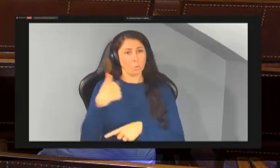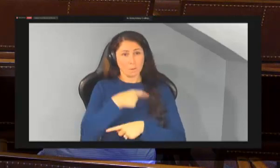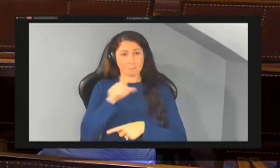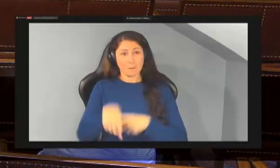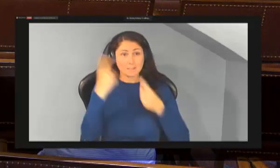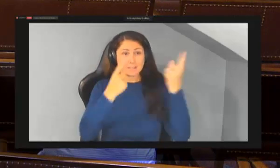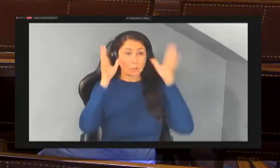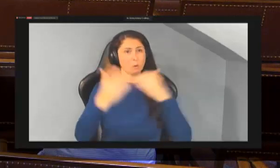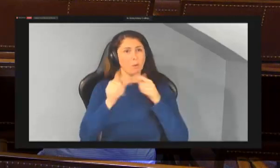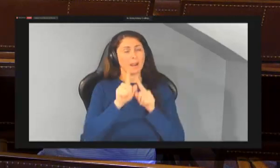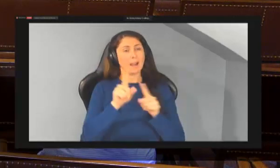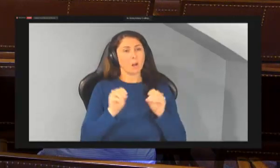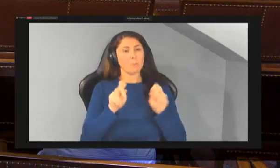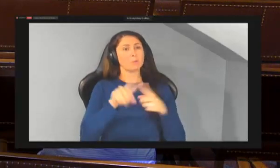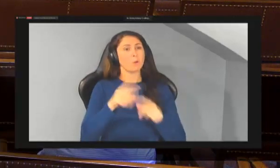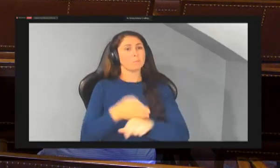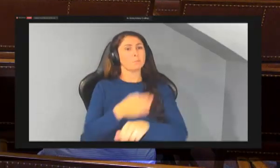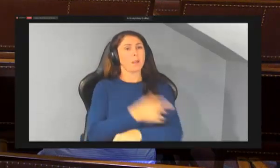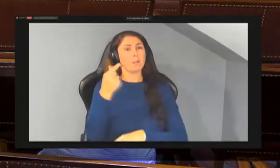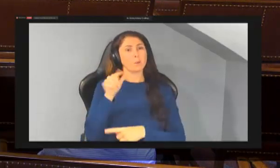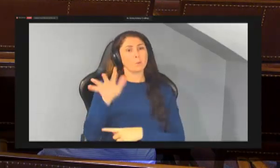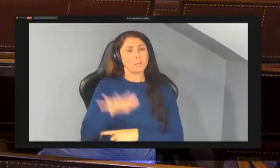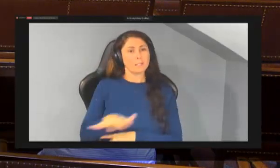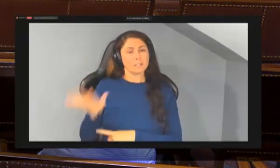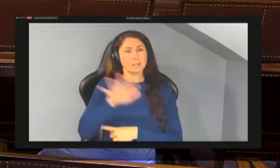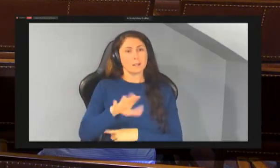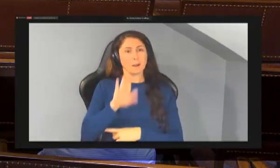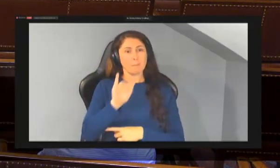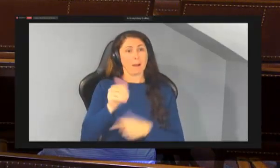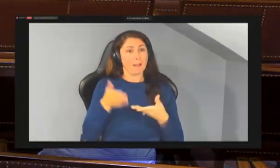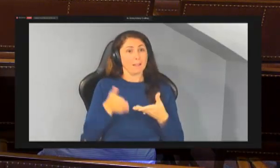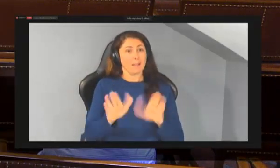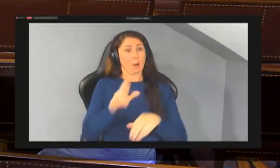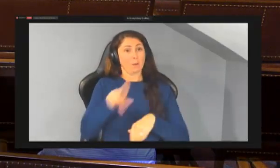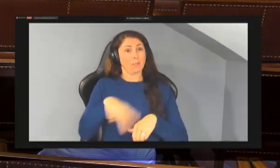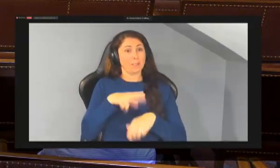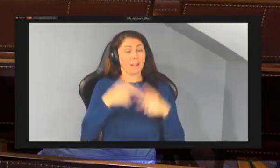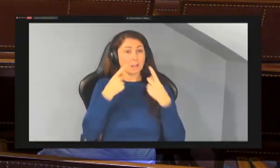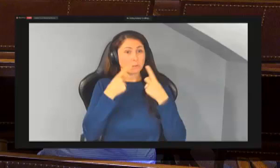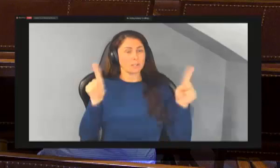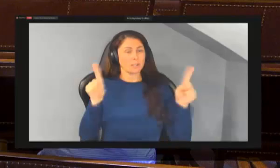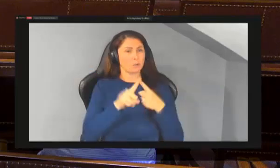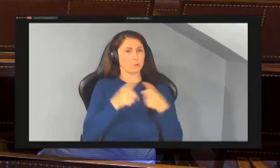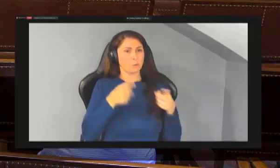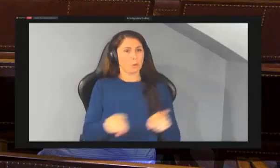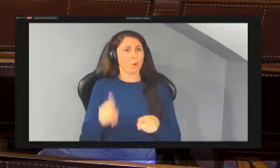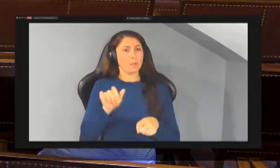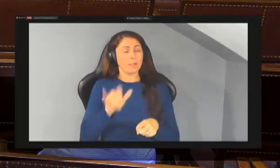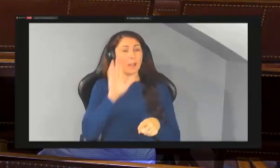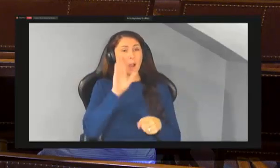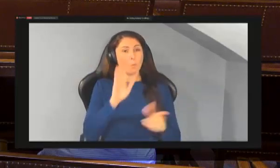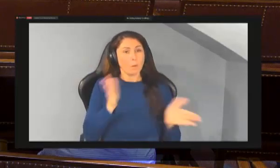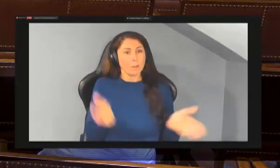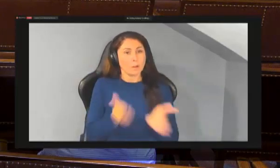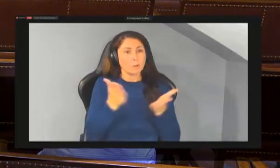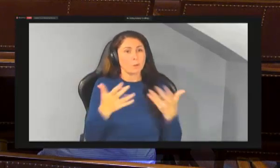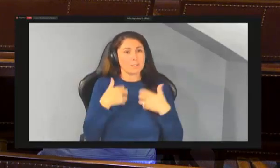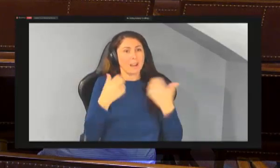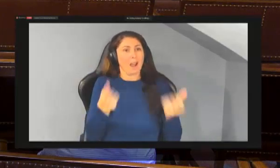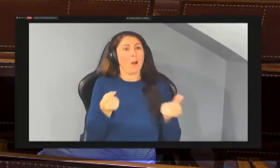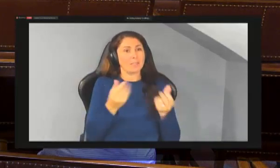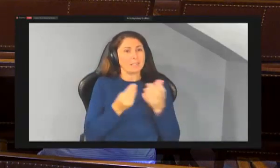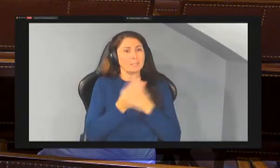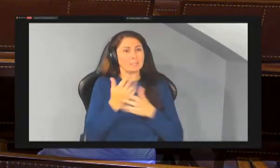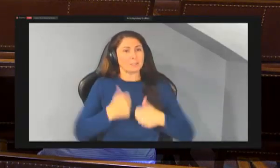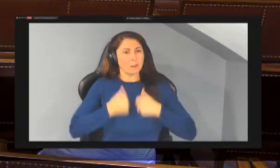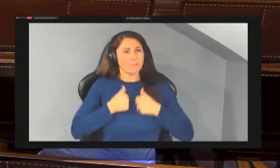to improve the city's green spaces by allowing natural succession to occur, which will encourage healthy native species survival rather than